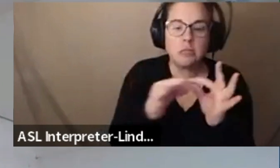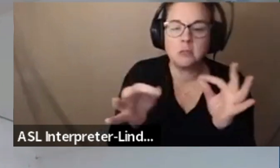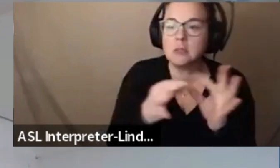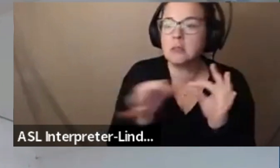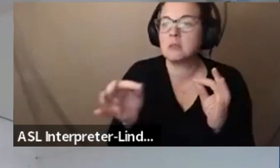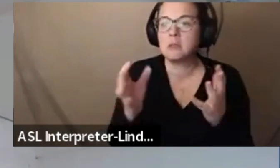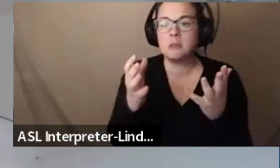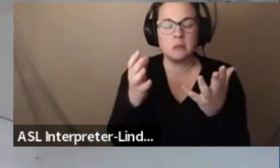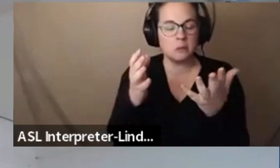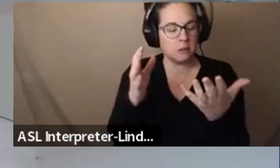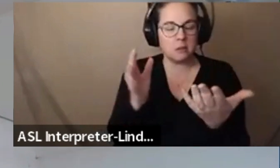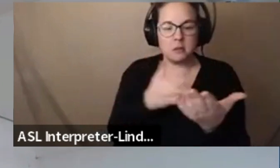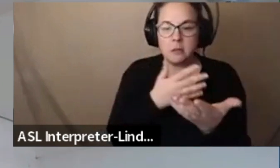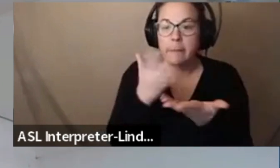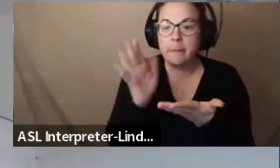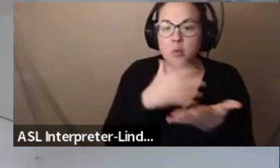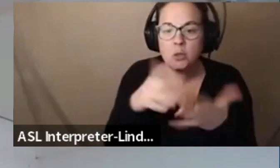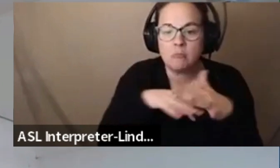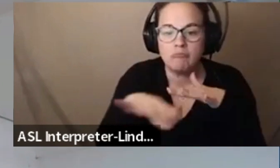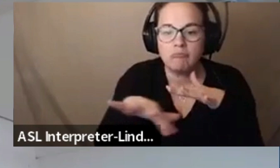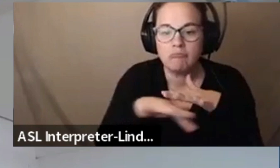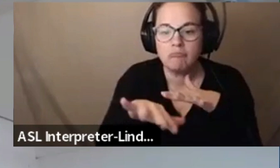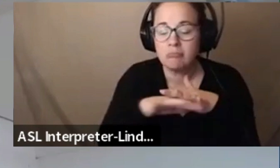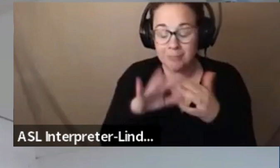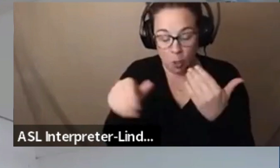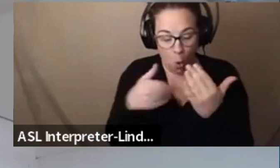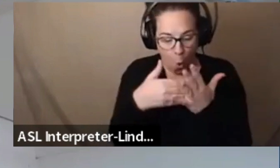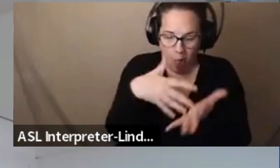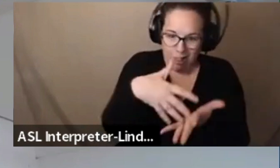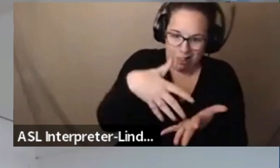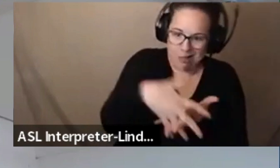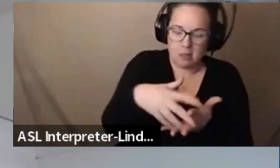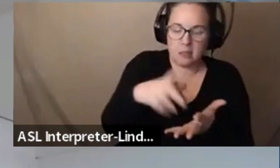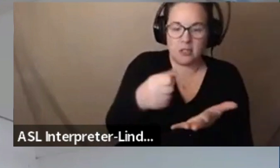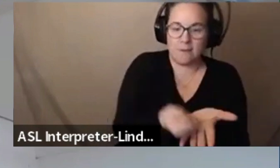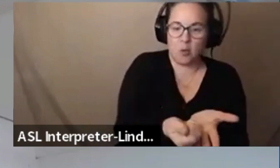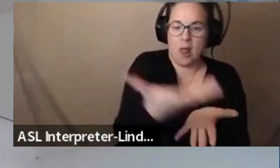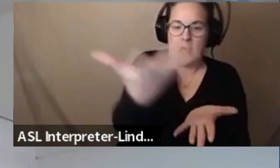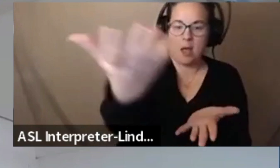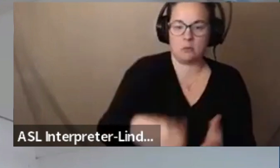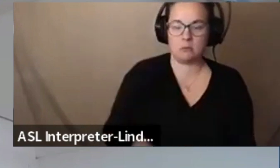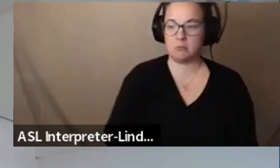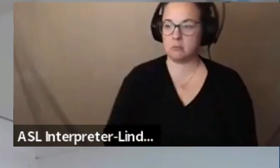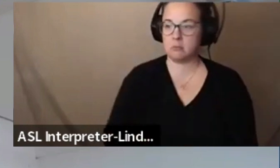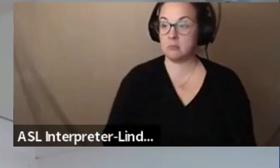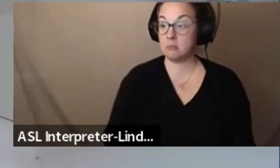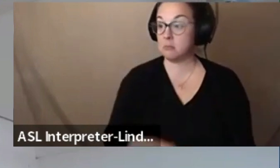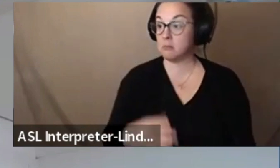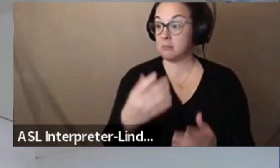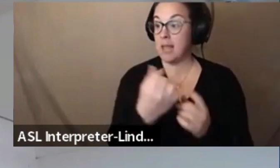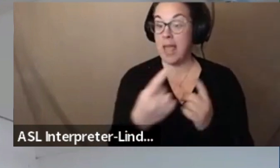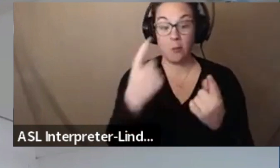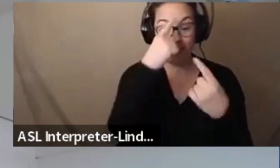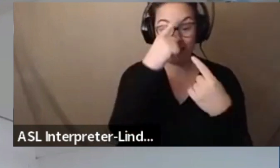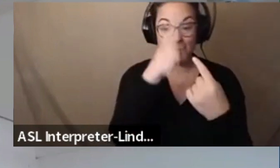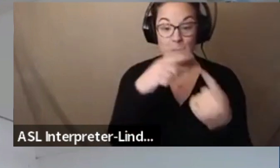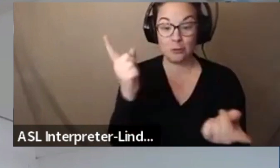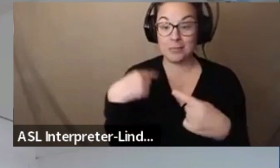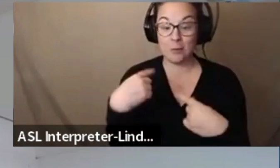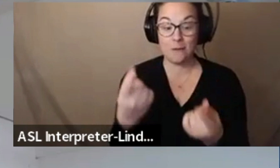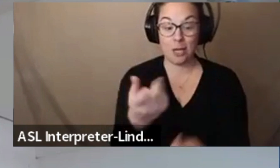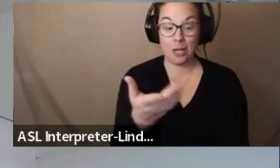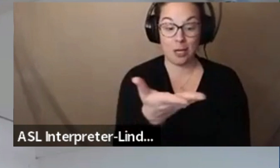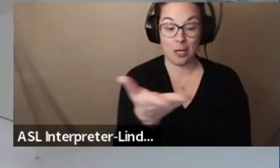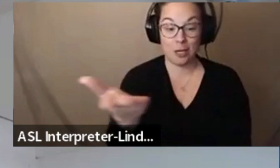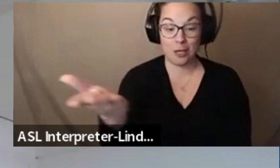laying down, it's all there. You just have to let it out. So does anybody disagree with any of that so far? I